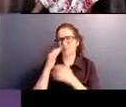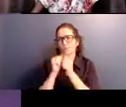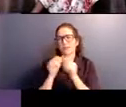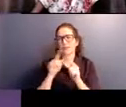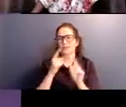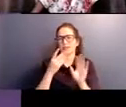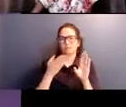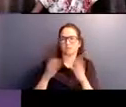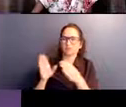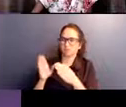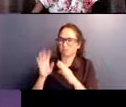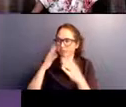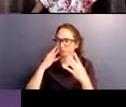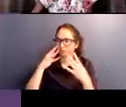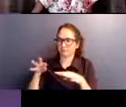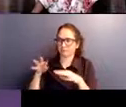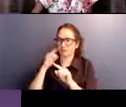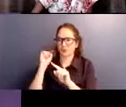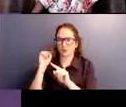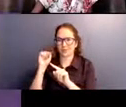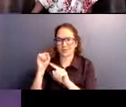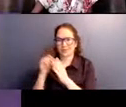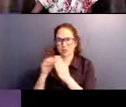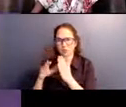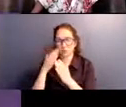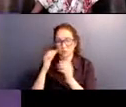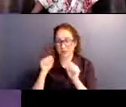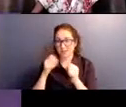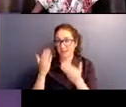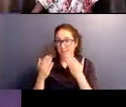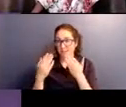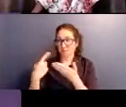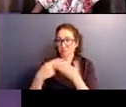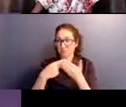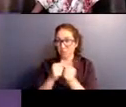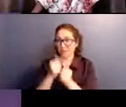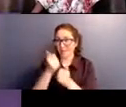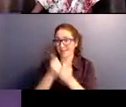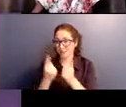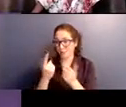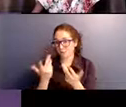major attention to them. Can you address everybody